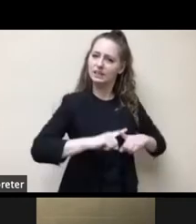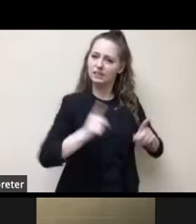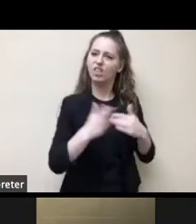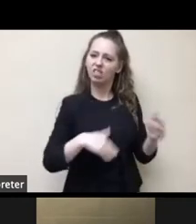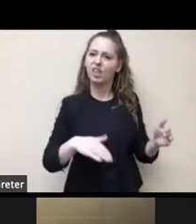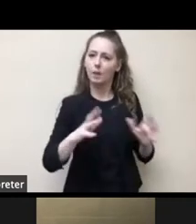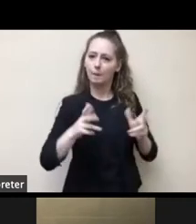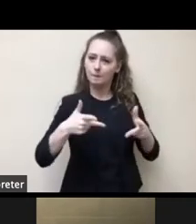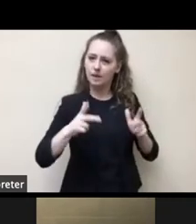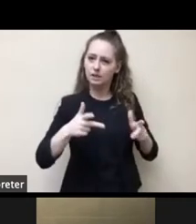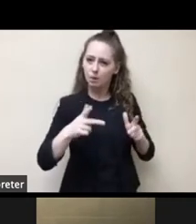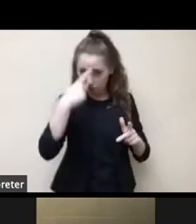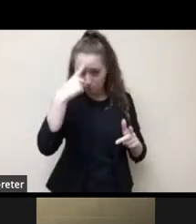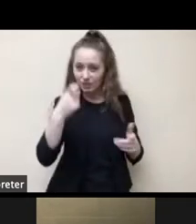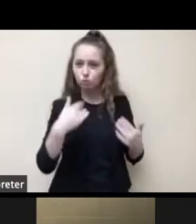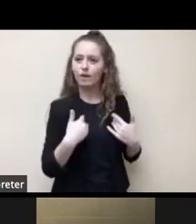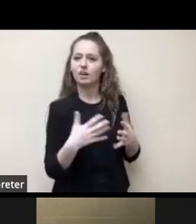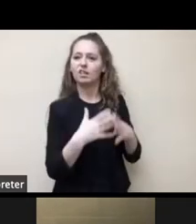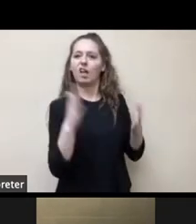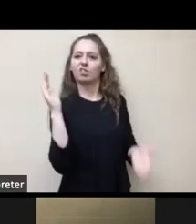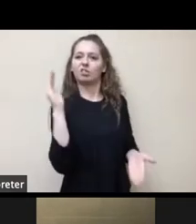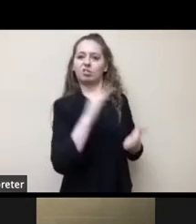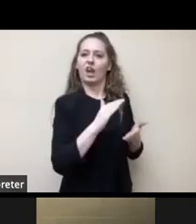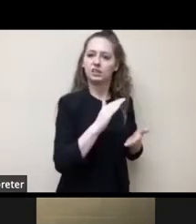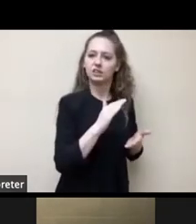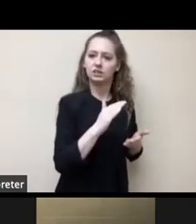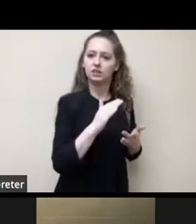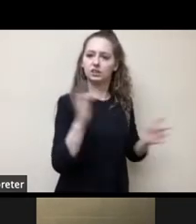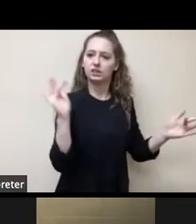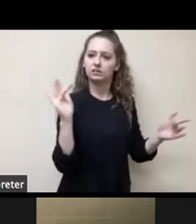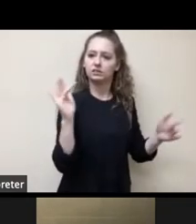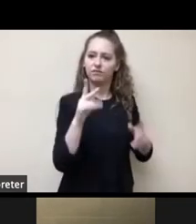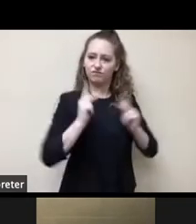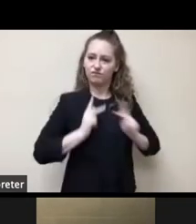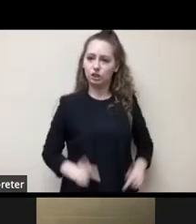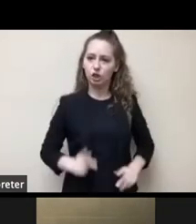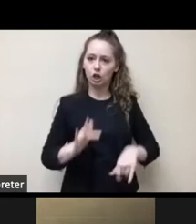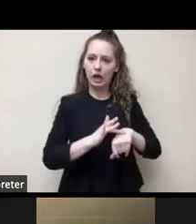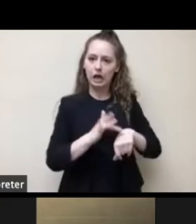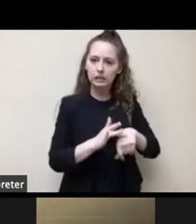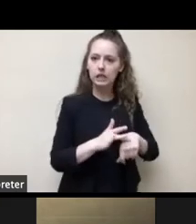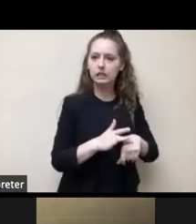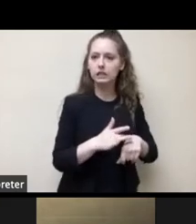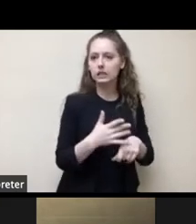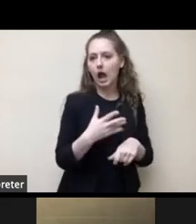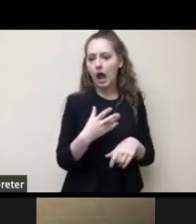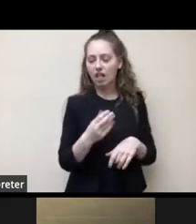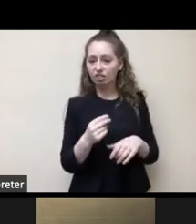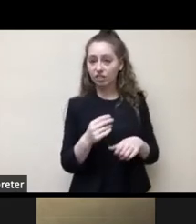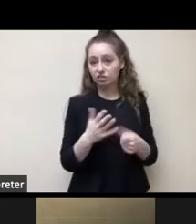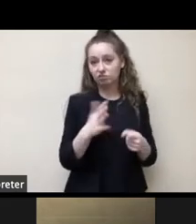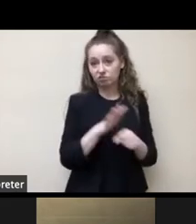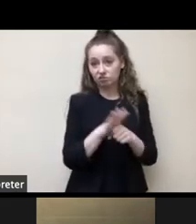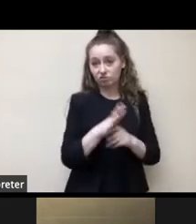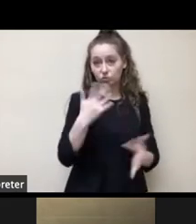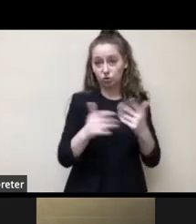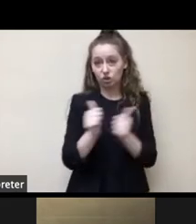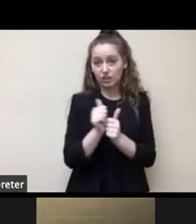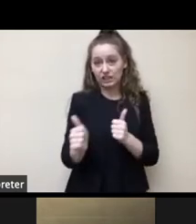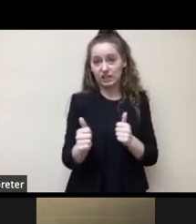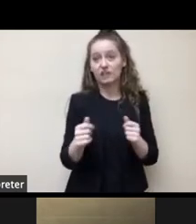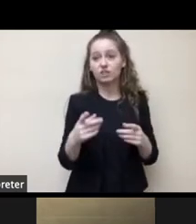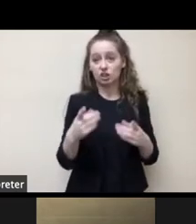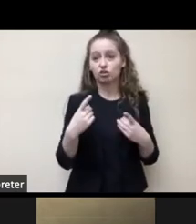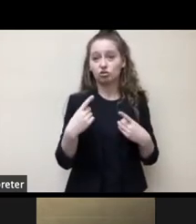less social contact, physical contact, and there is a natural social distancing even during singles and doubles. So like if we had